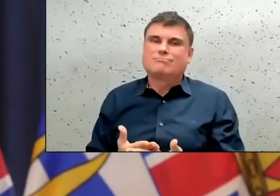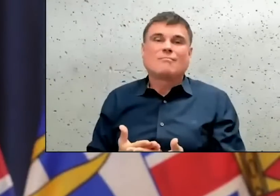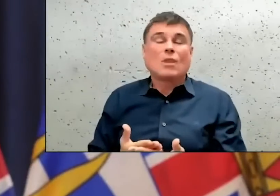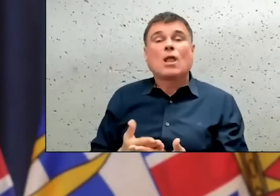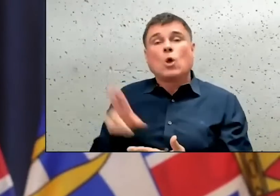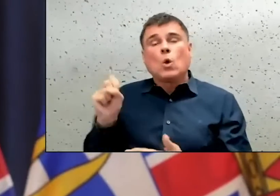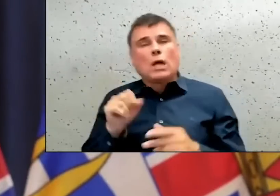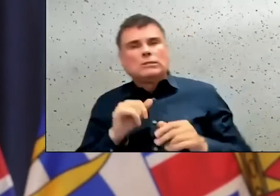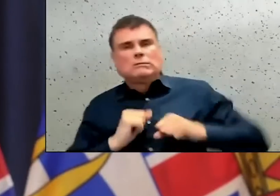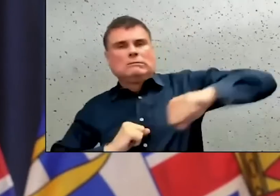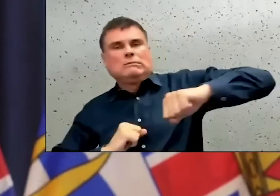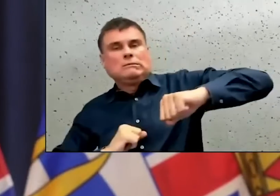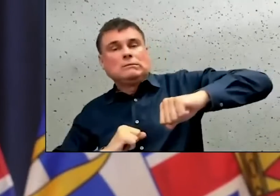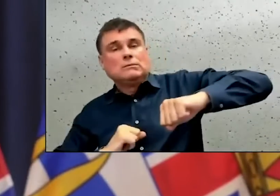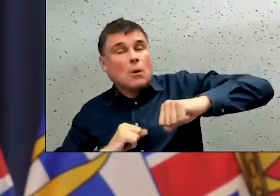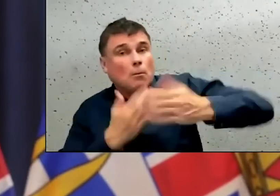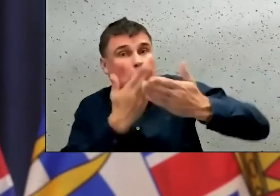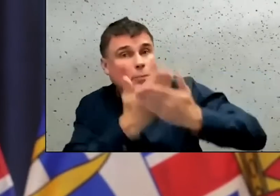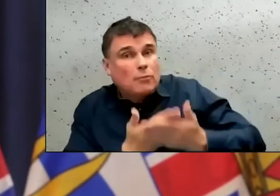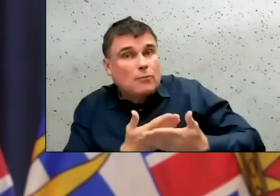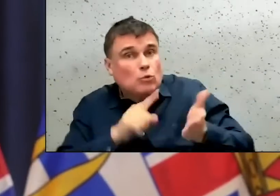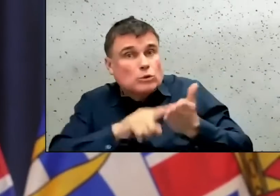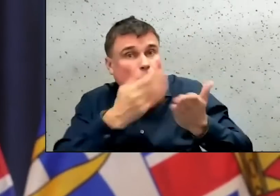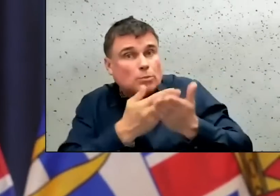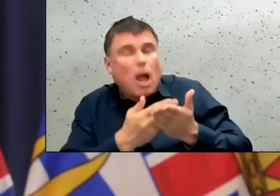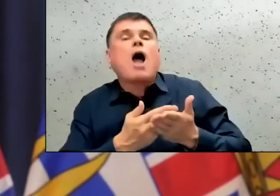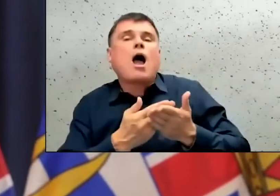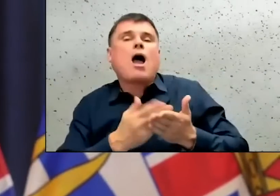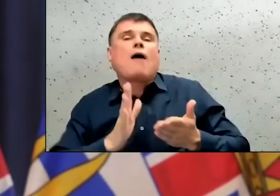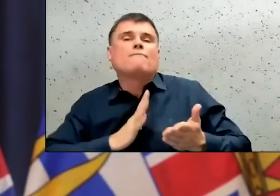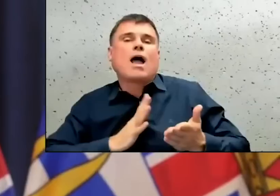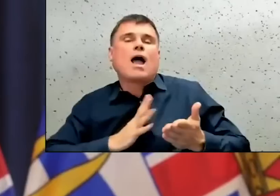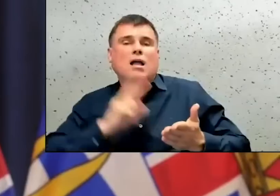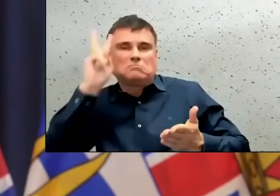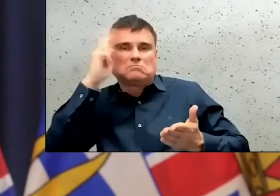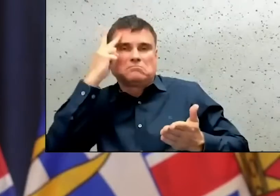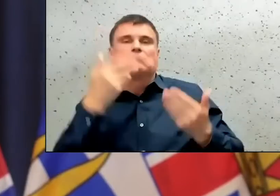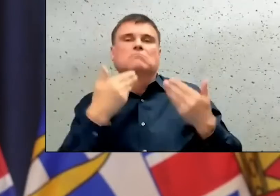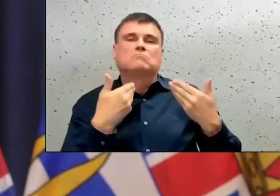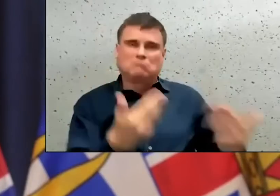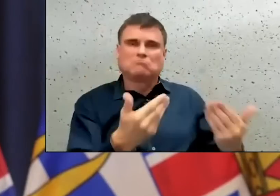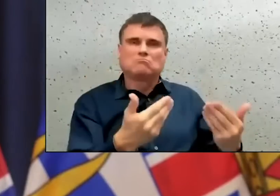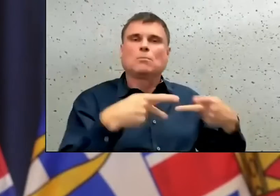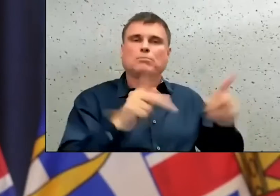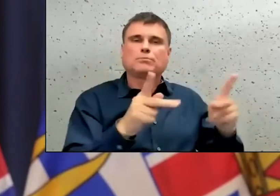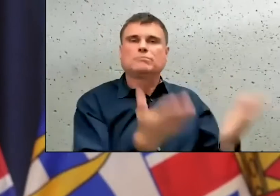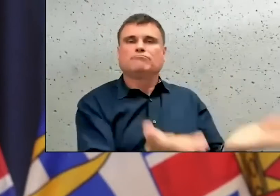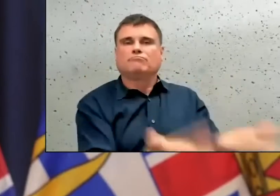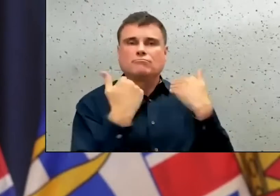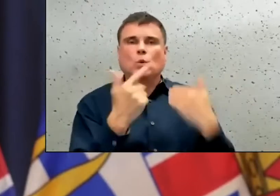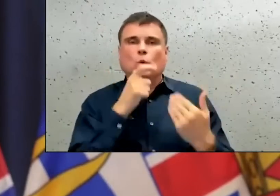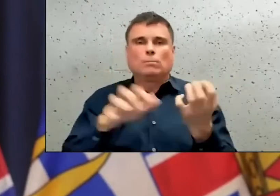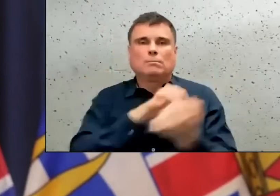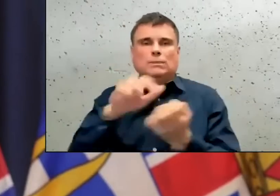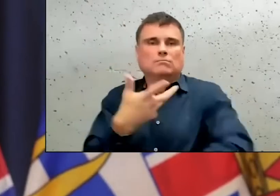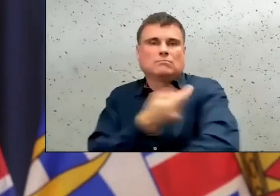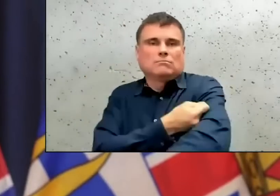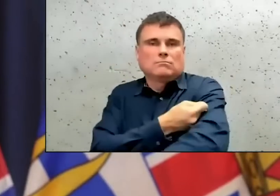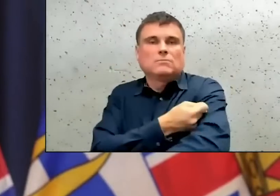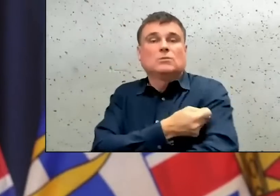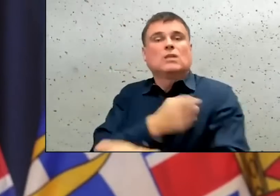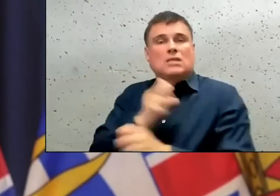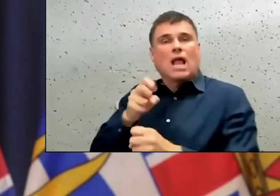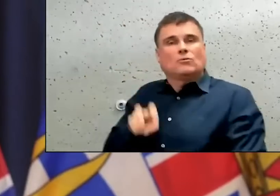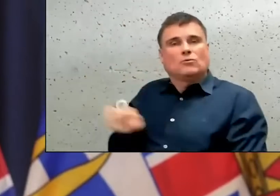means people in BC who are fully immunized will now be able to travel to our neighbour in the south as well. It